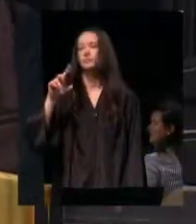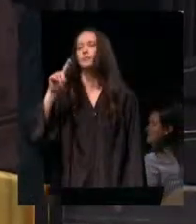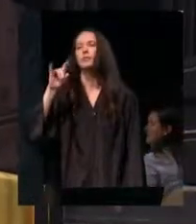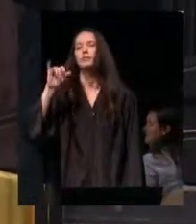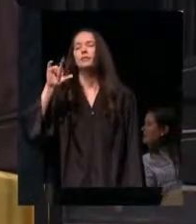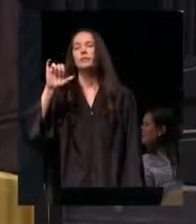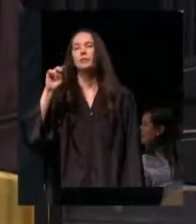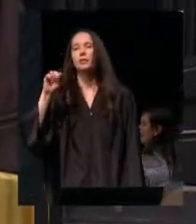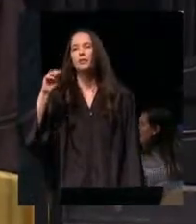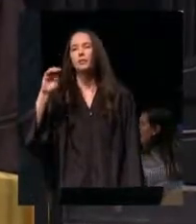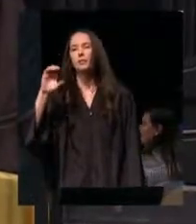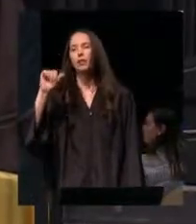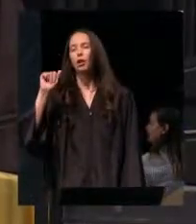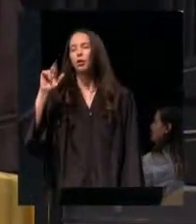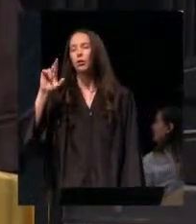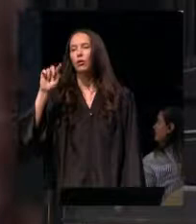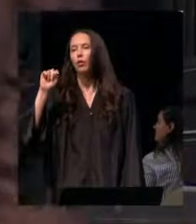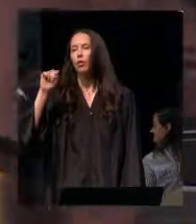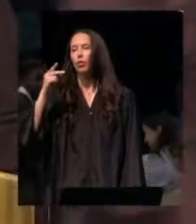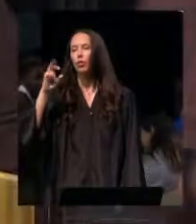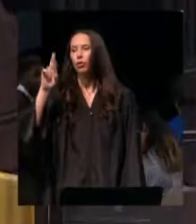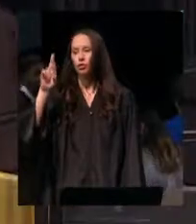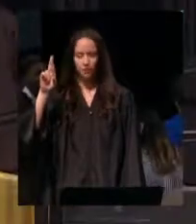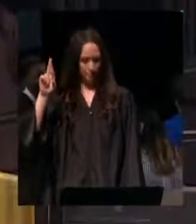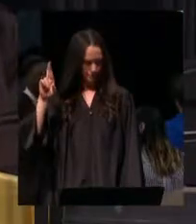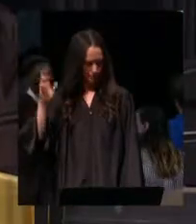Dylan MacArthur.